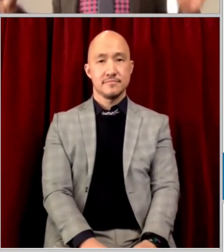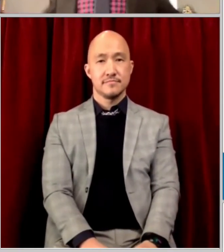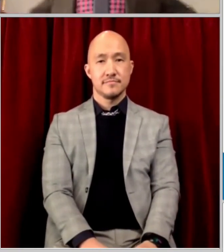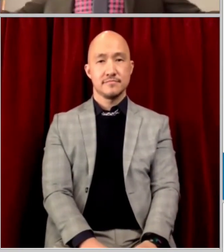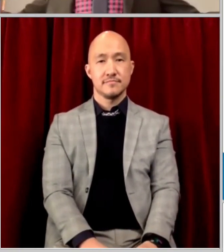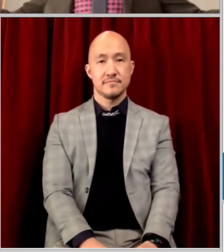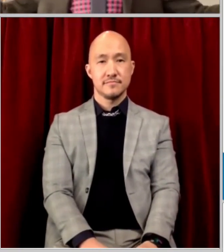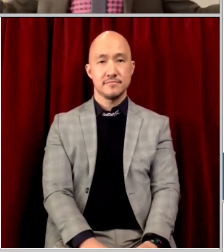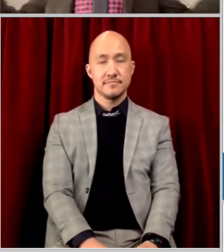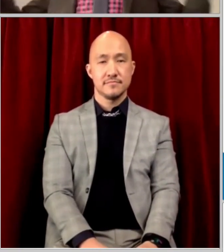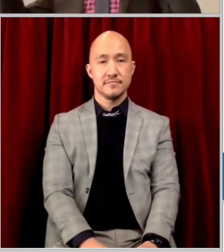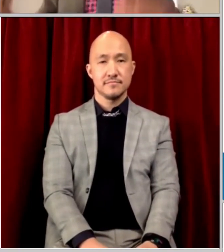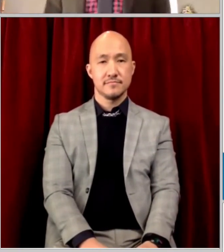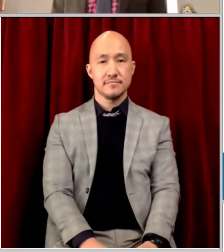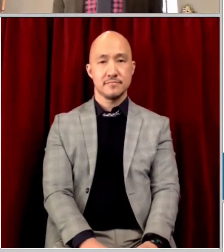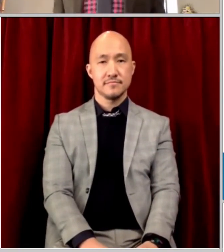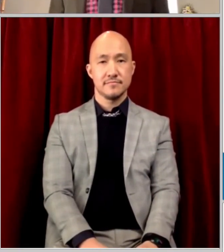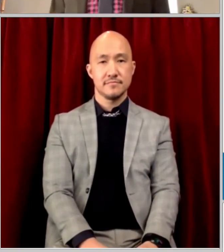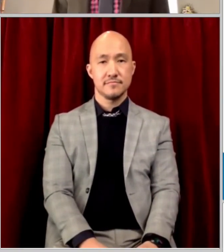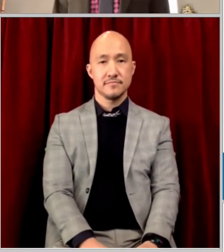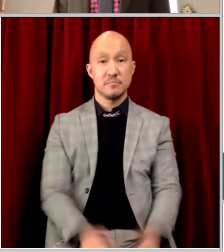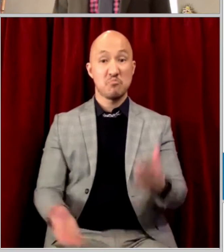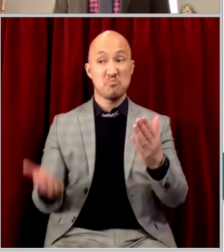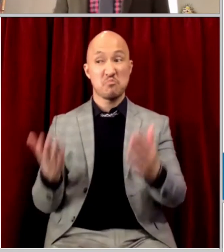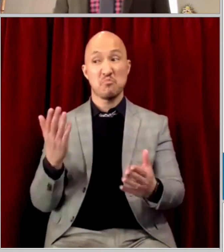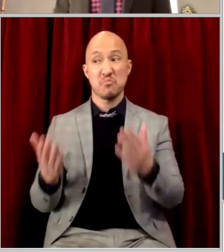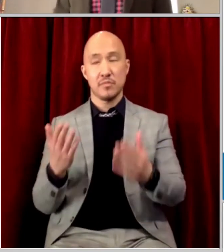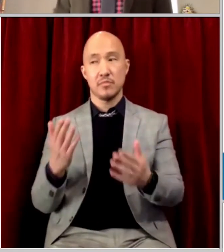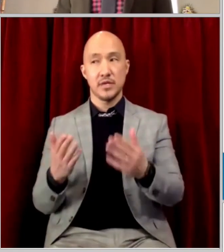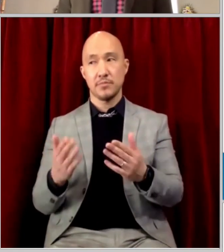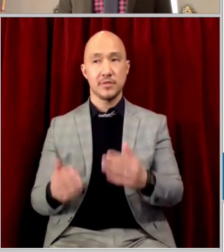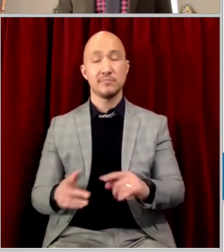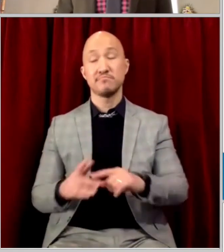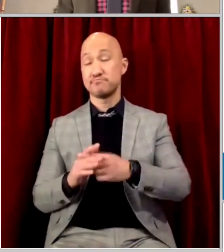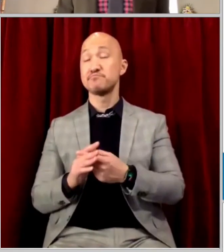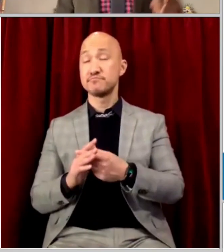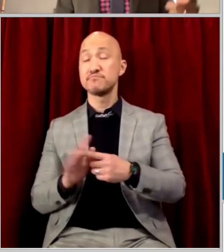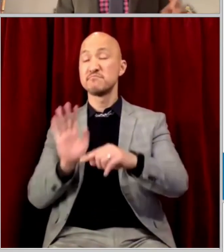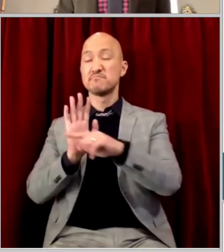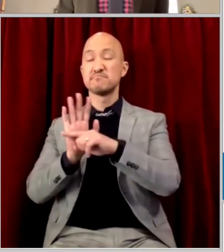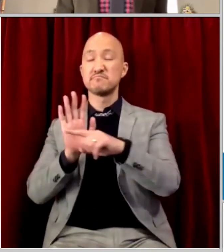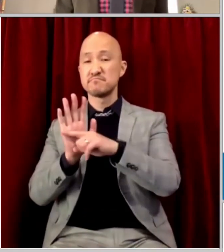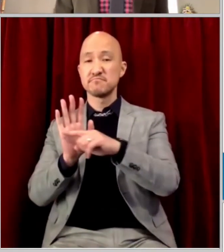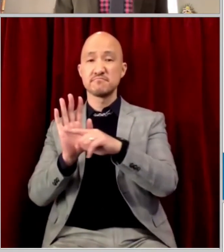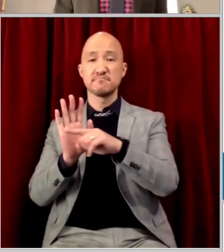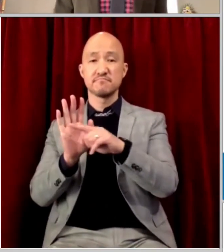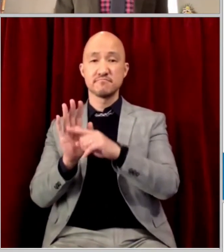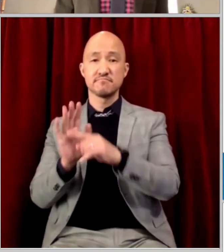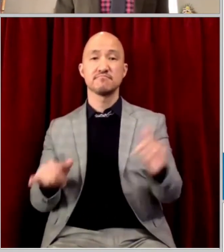moving negative away, negative will be coming right to your doorstep. Right? It'll be knocking on your door.